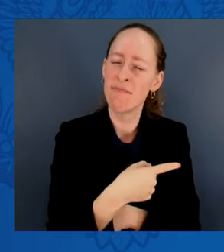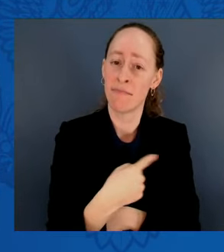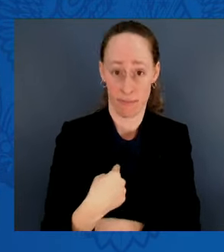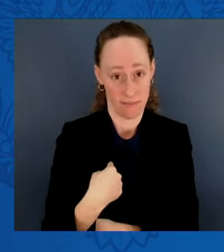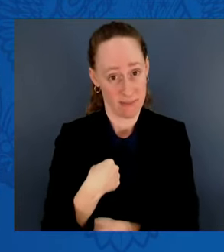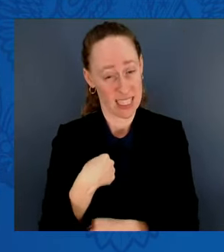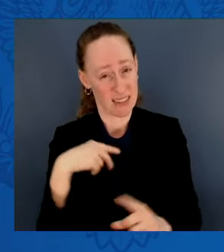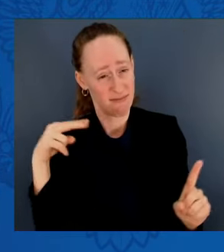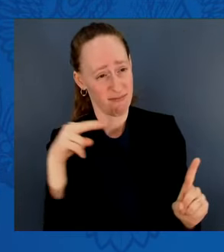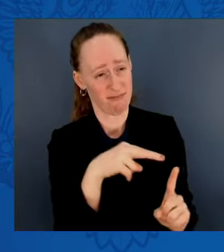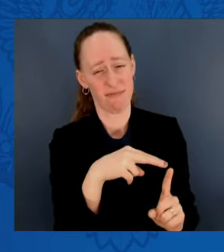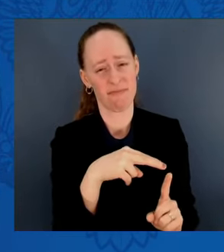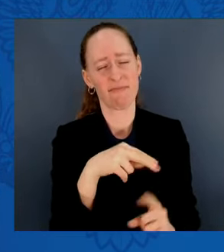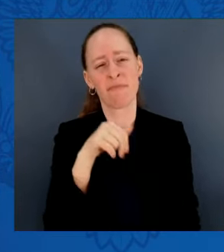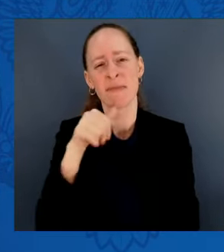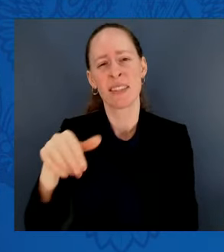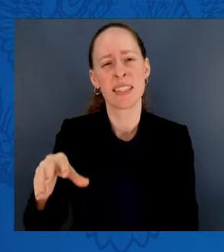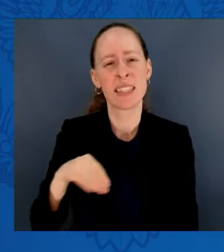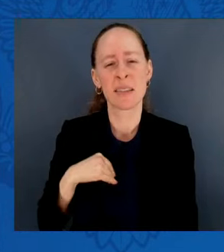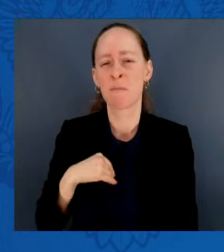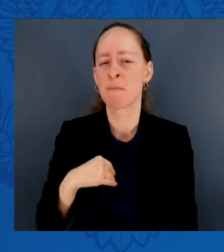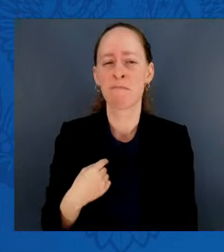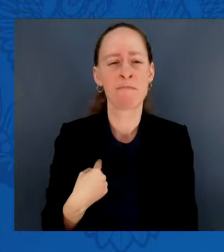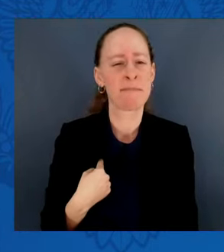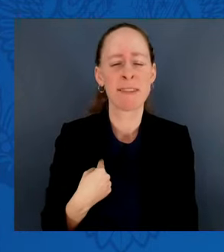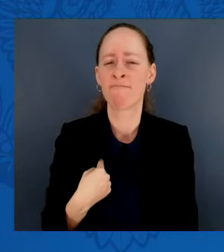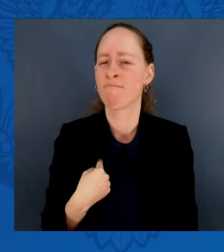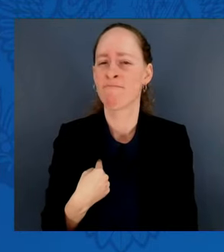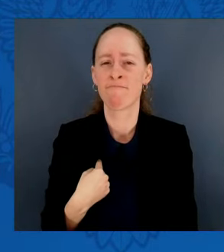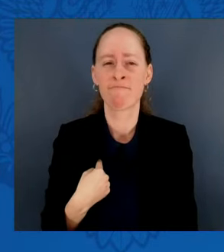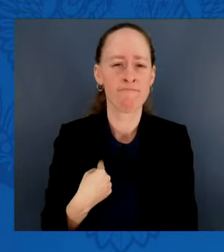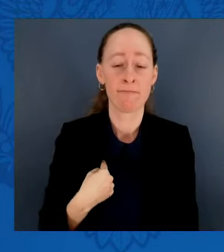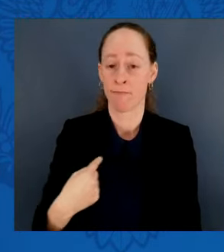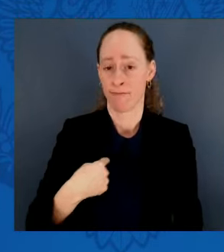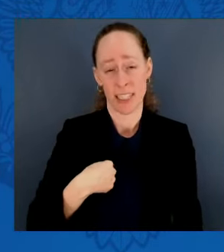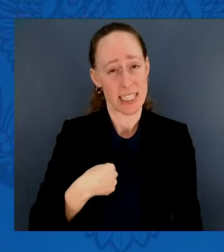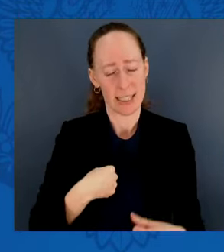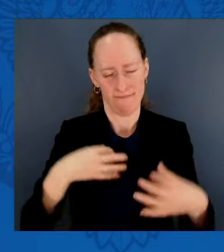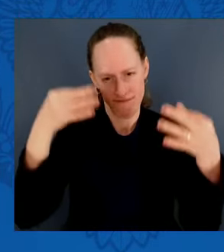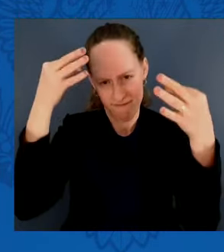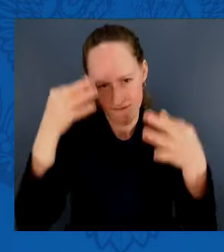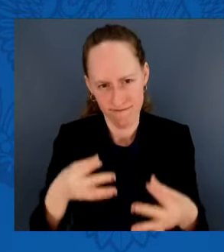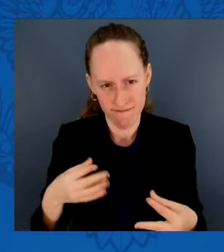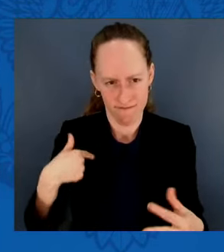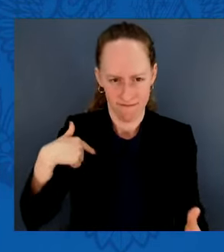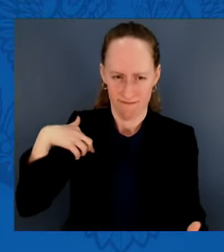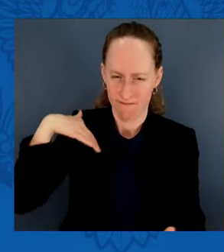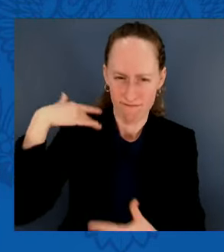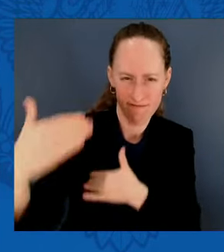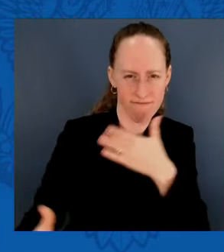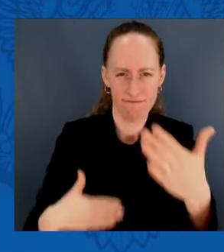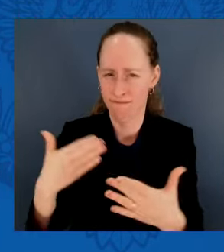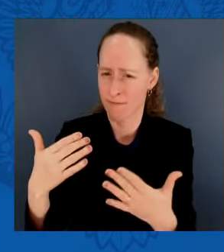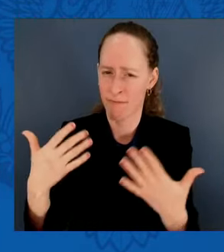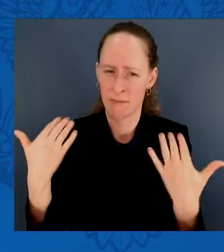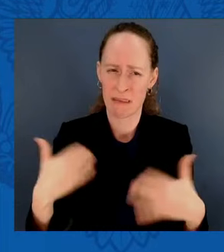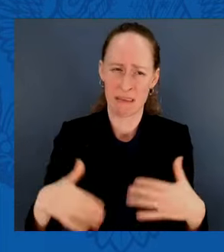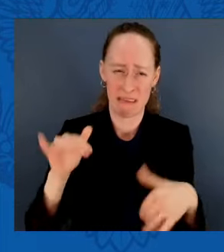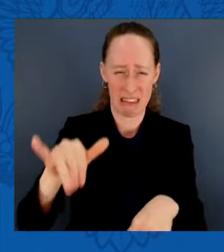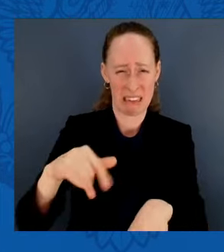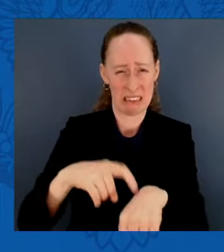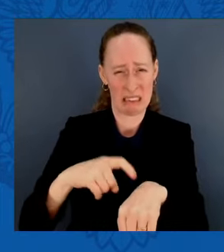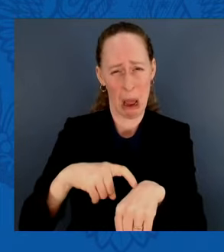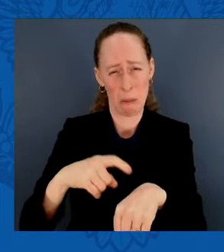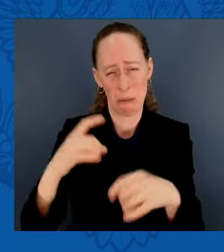get us through one of the toughest periods in the nation's history. We have. It doesn't make news, but news in